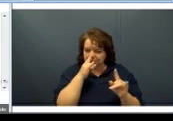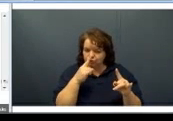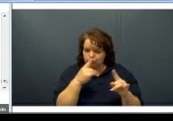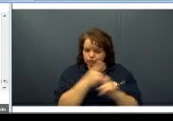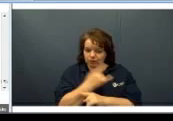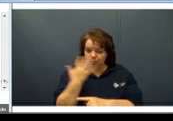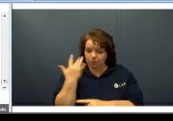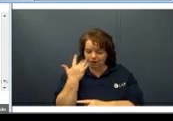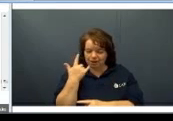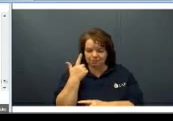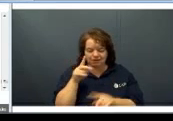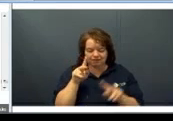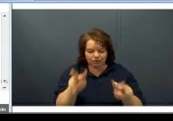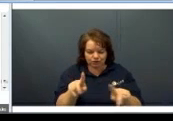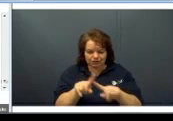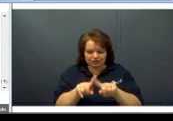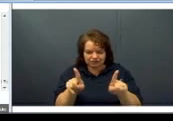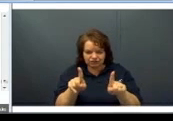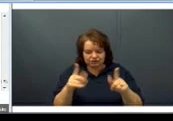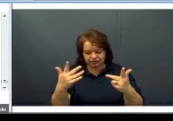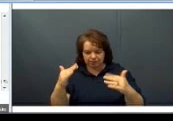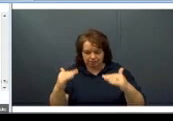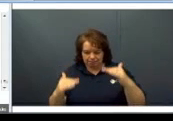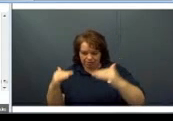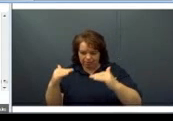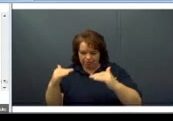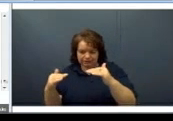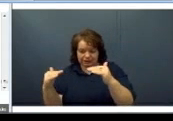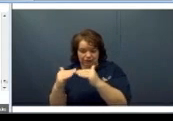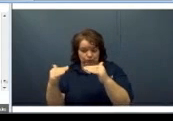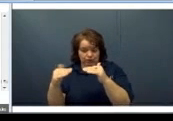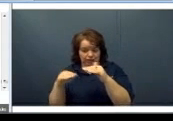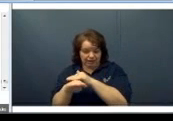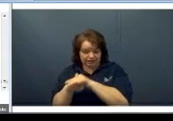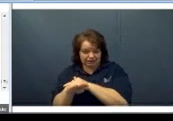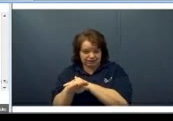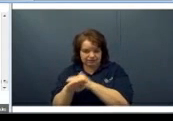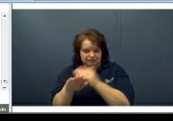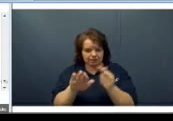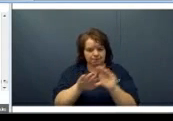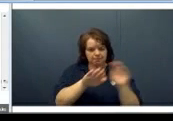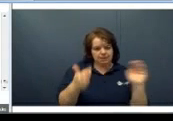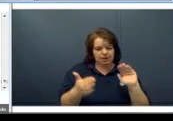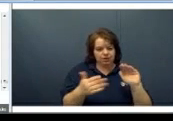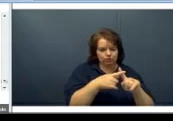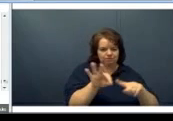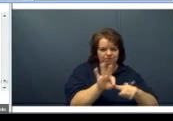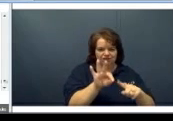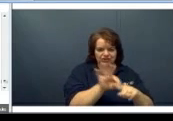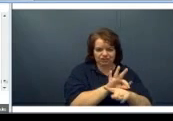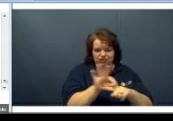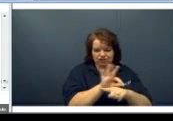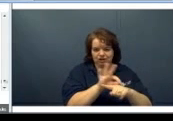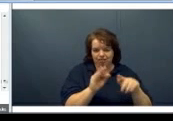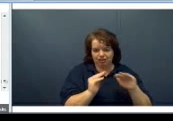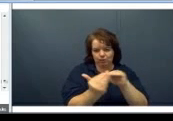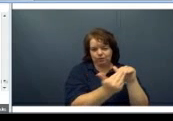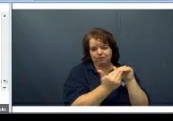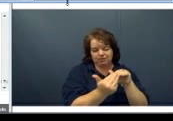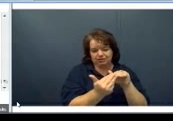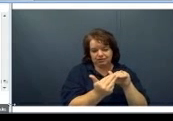And it becomes very tricky because we're looking at the difference of balancing equal access versus functional